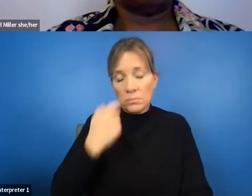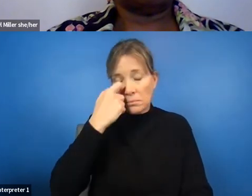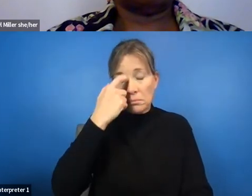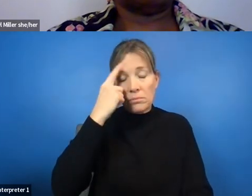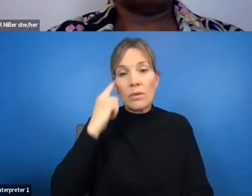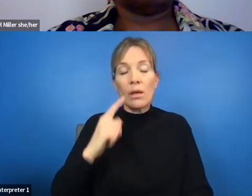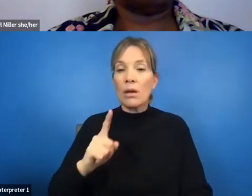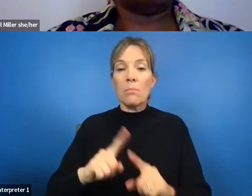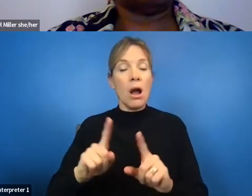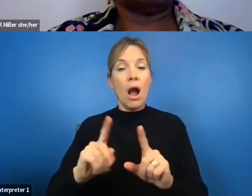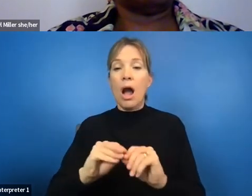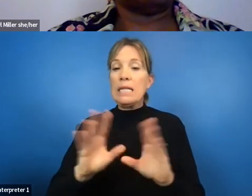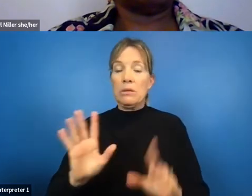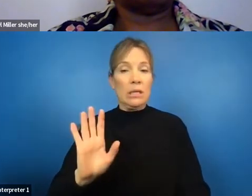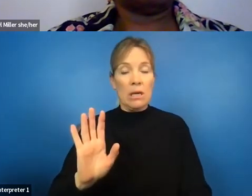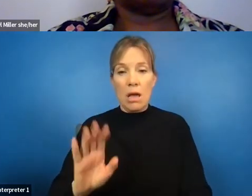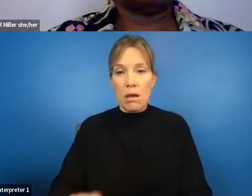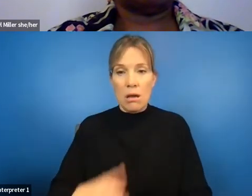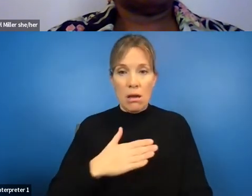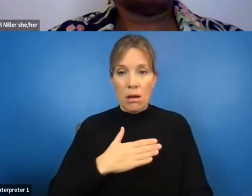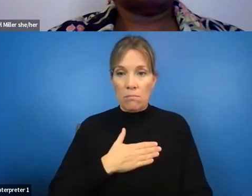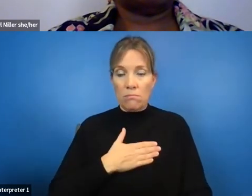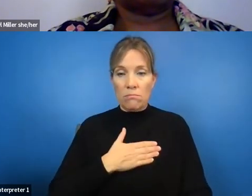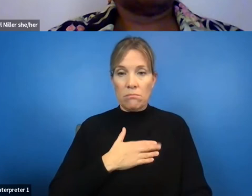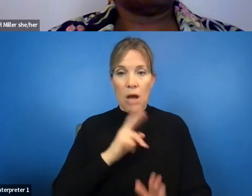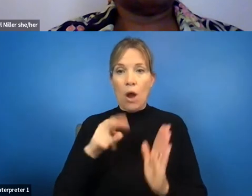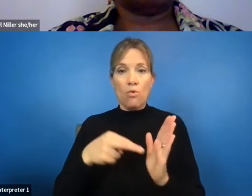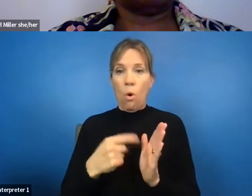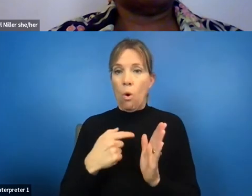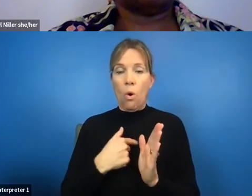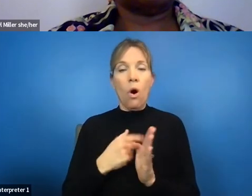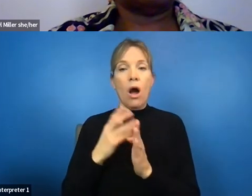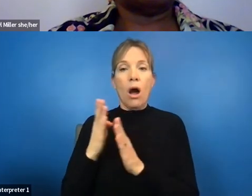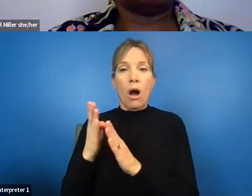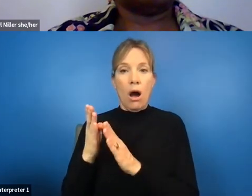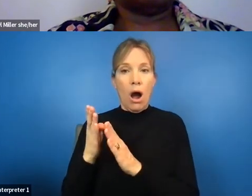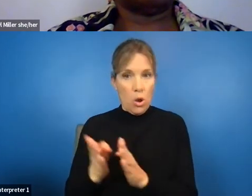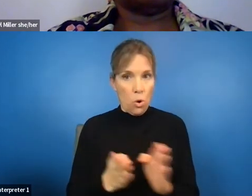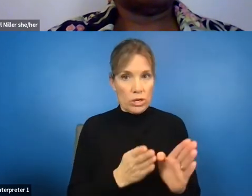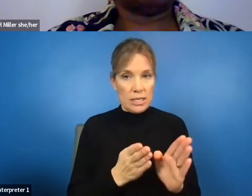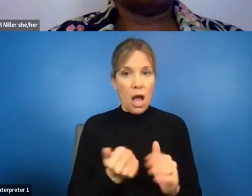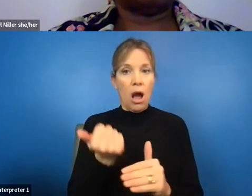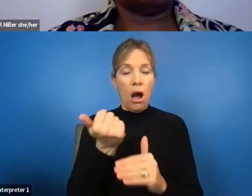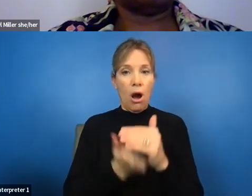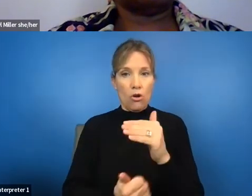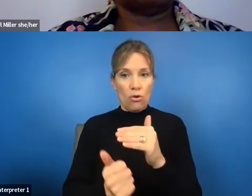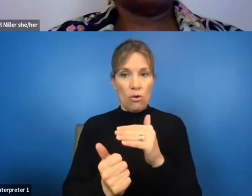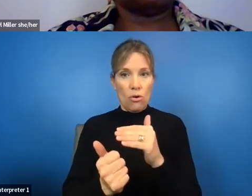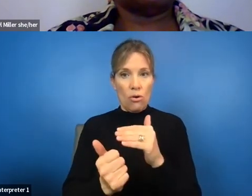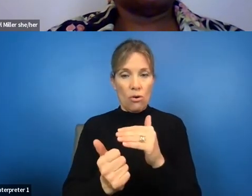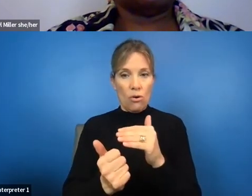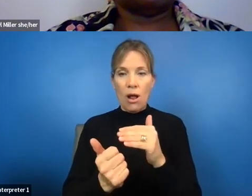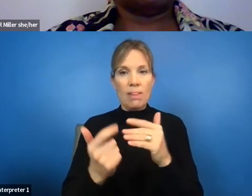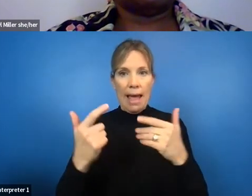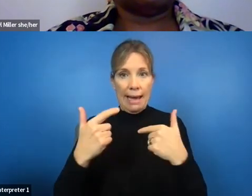But very clear, like, that's not my role, is the organizer under the dome. But this is in a